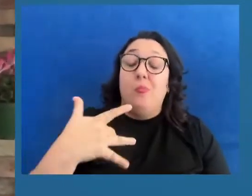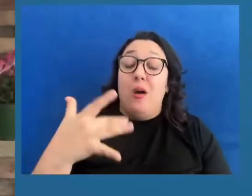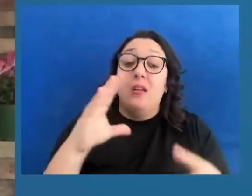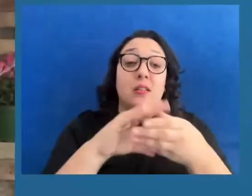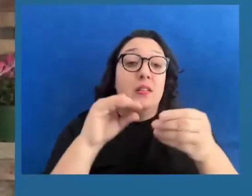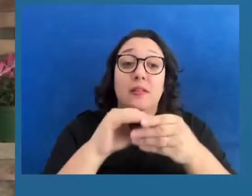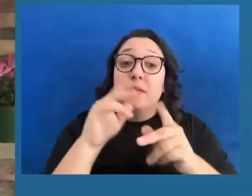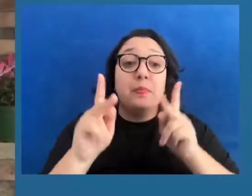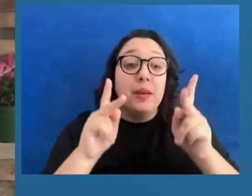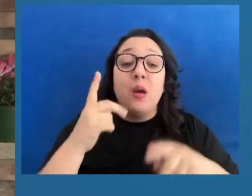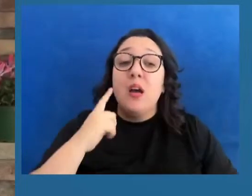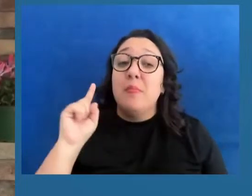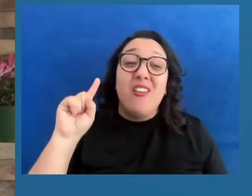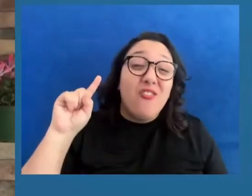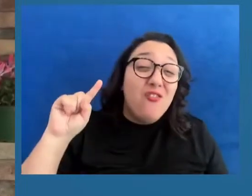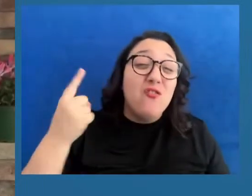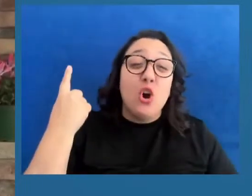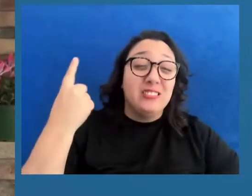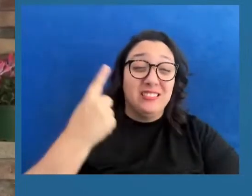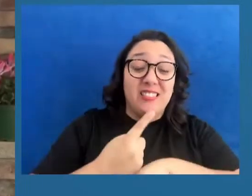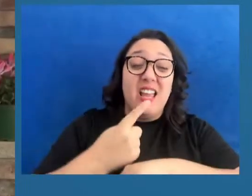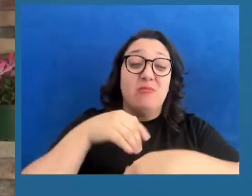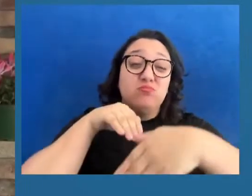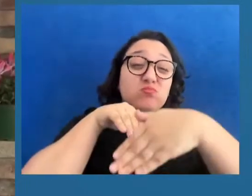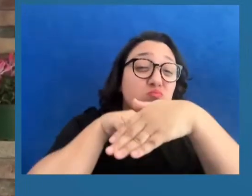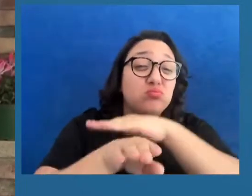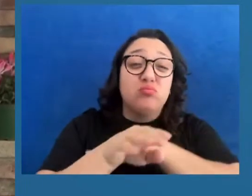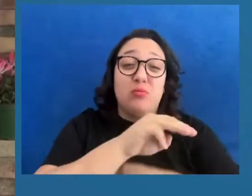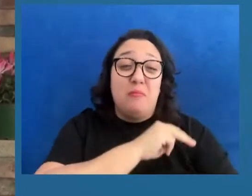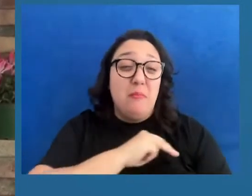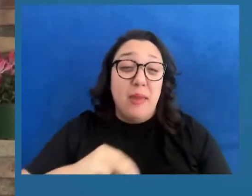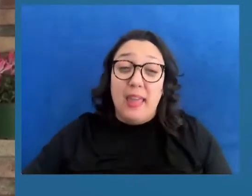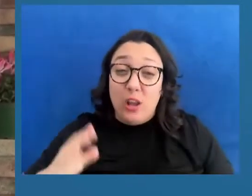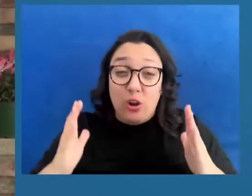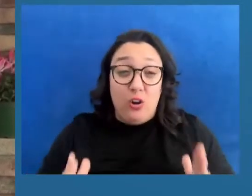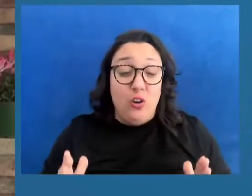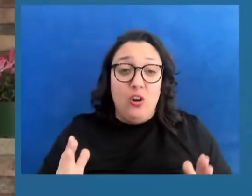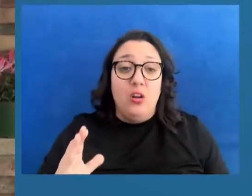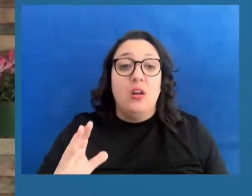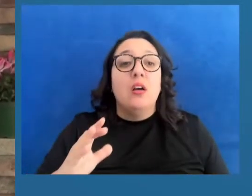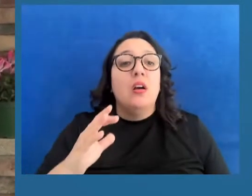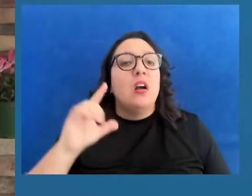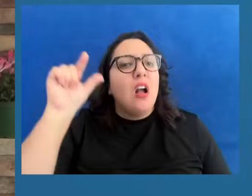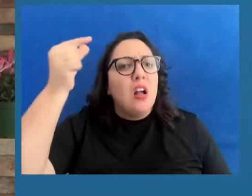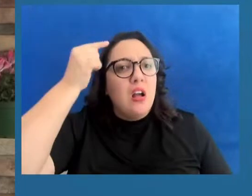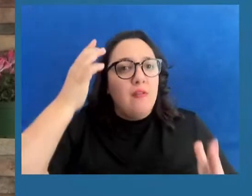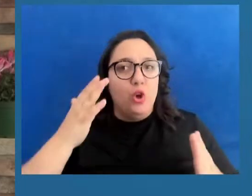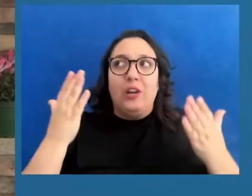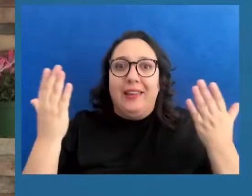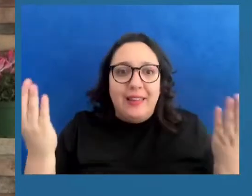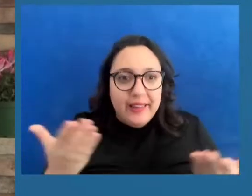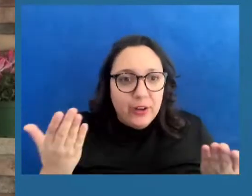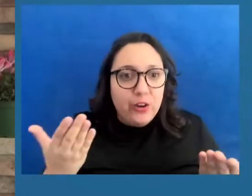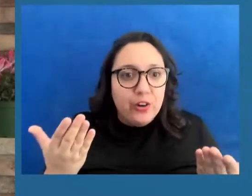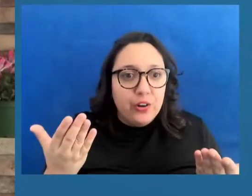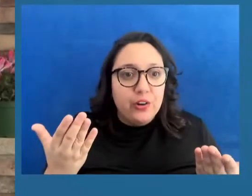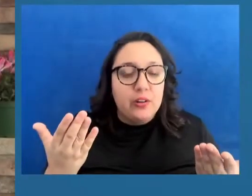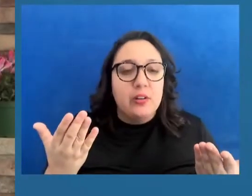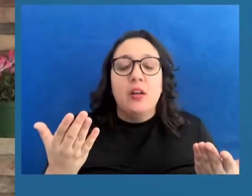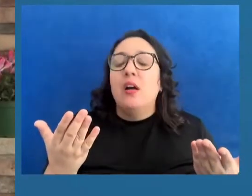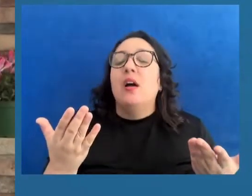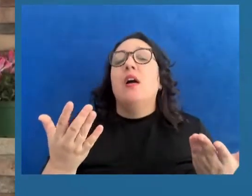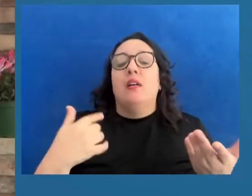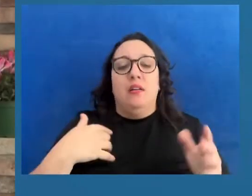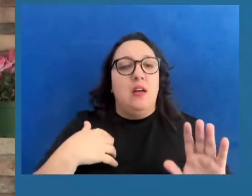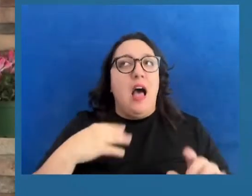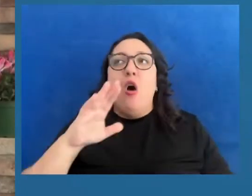first official business day in the city of Rochester as mayor, the governor was here in Rochester, and I will never, ever forget